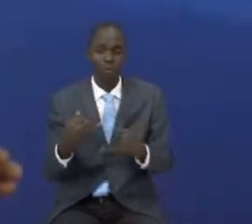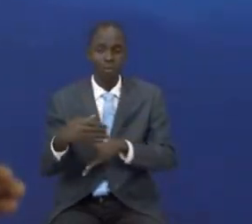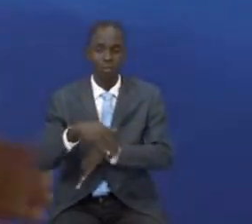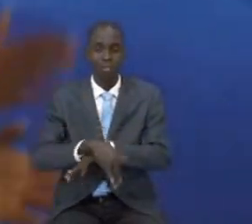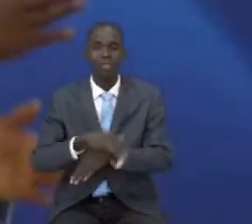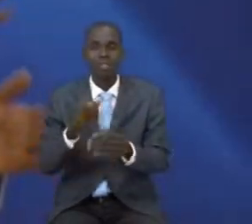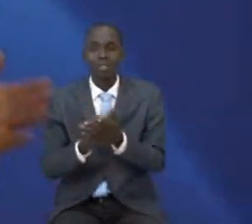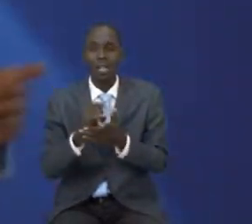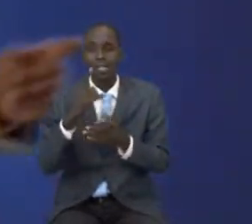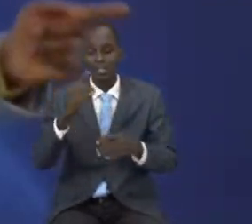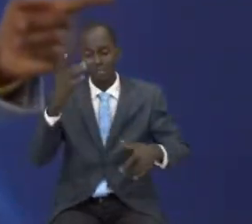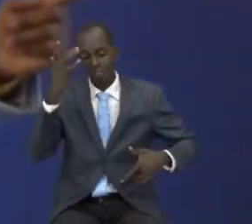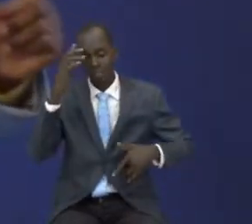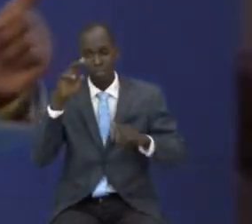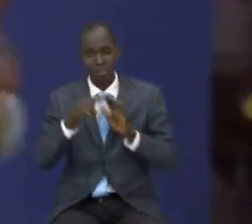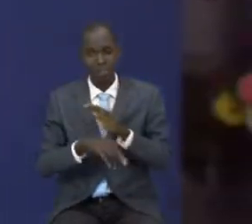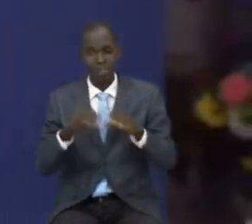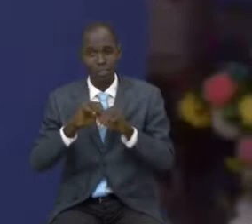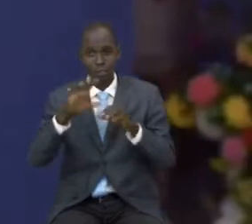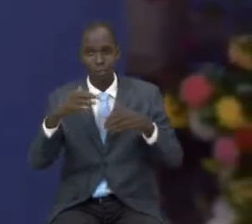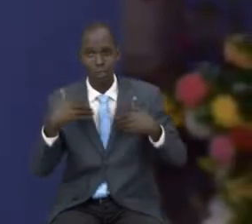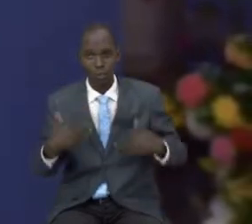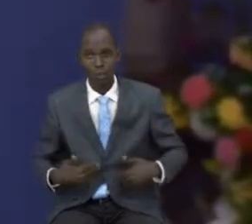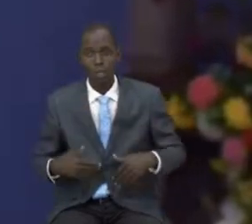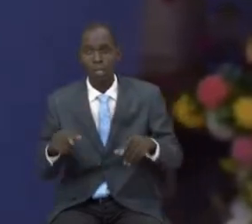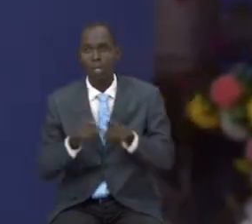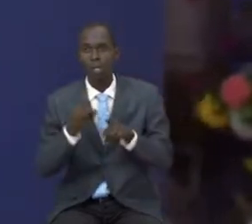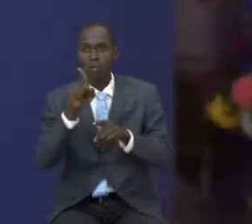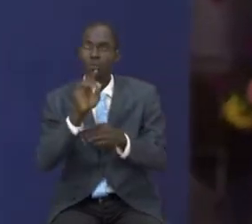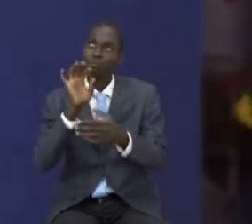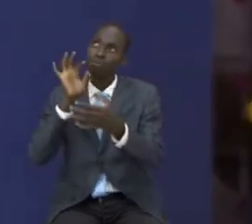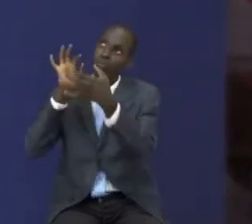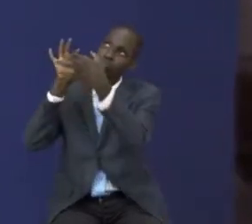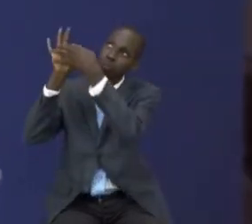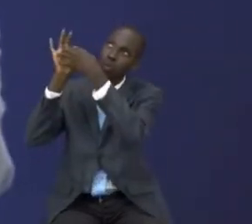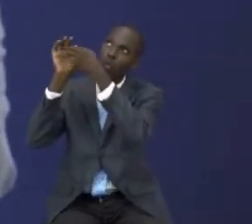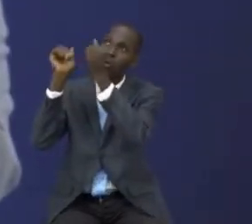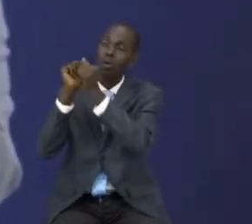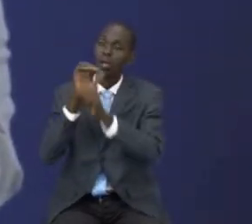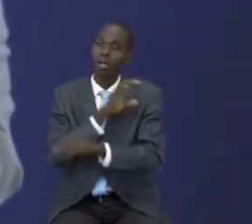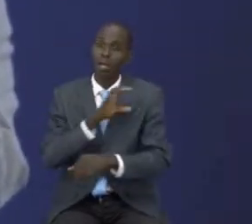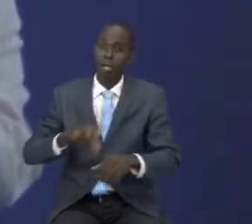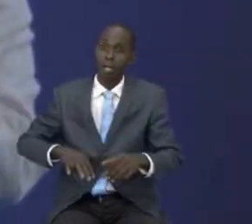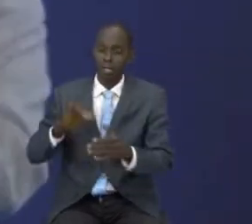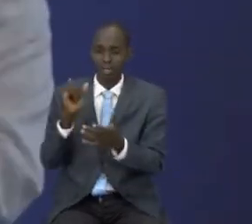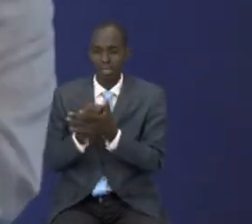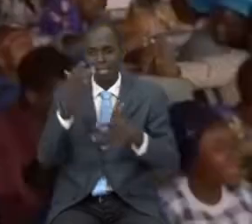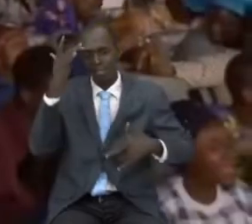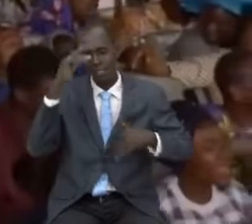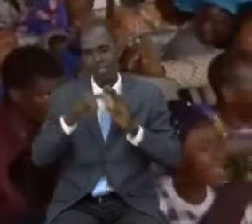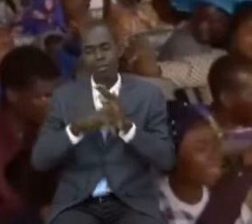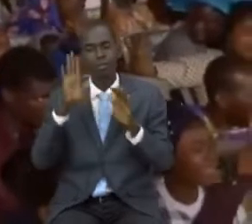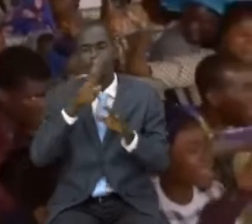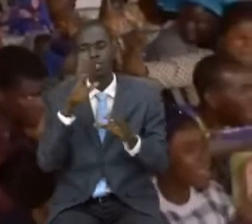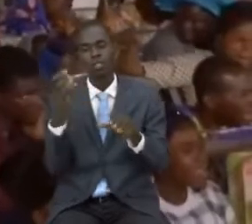body, as you now connect with Christ, that sickness will be taken away.